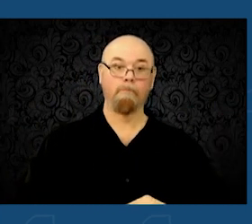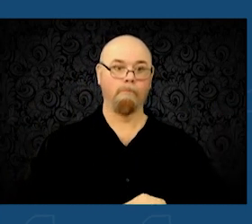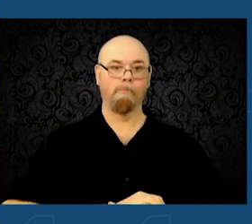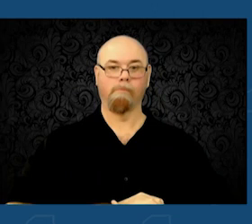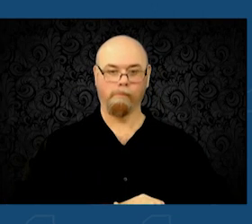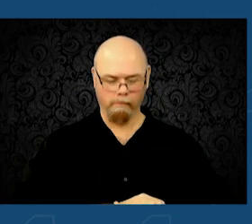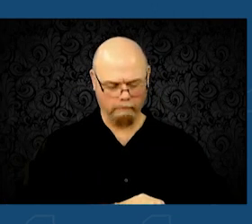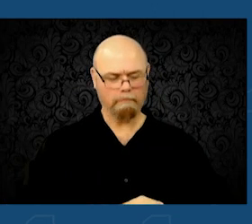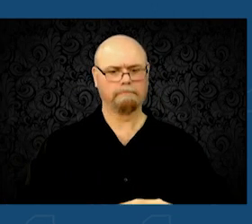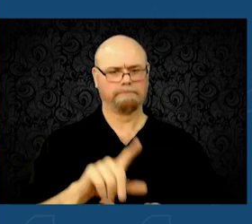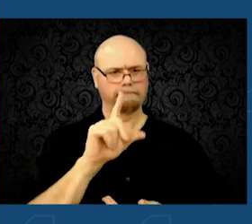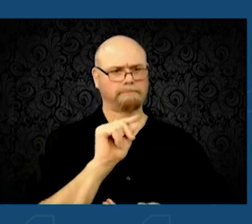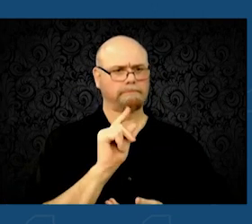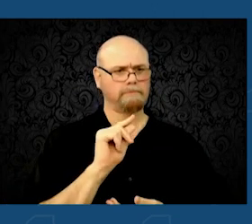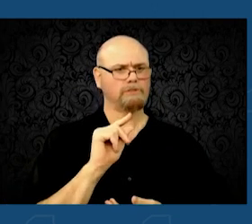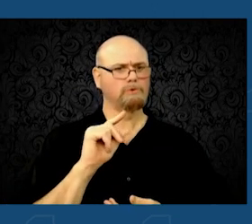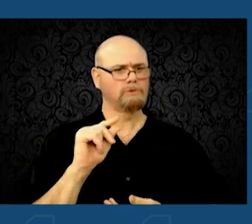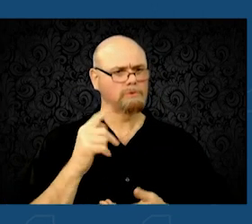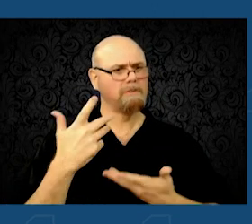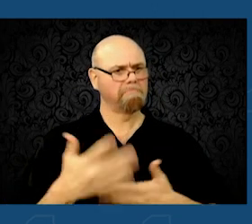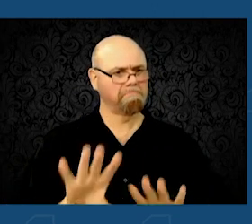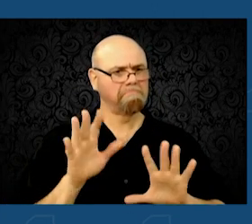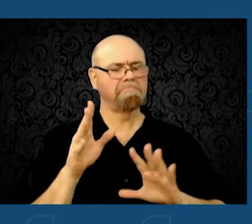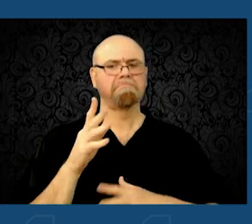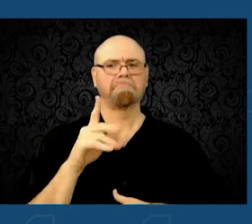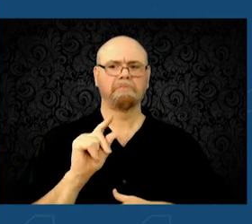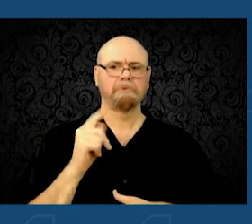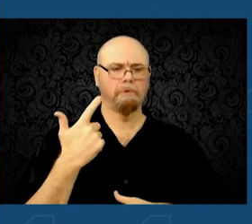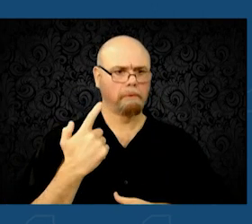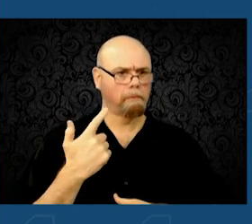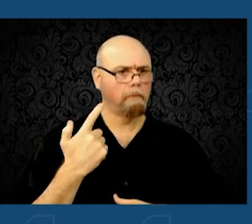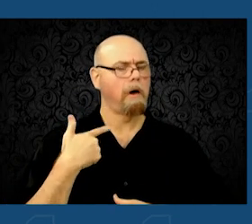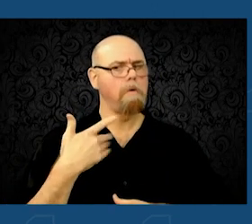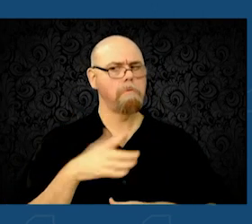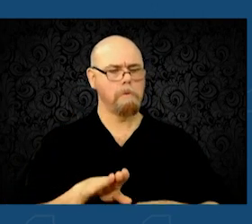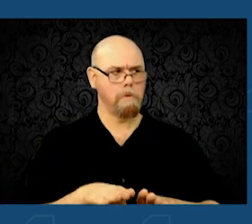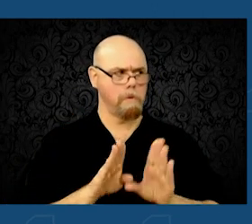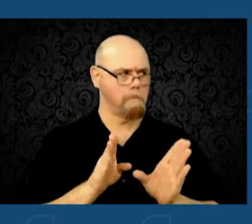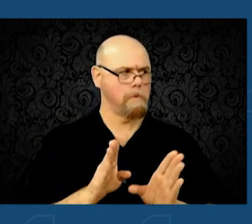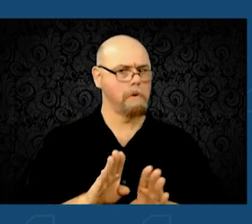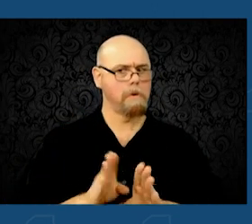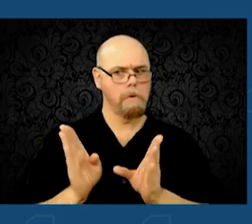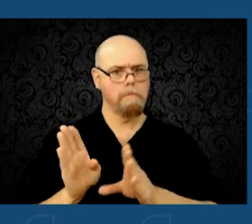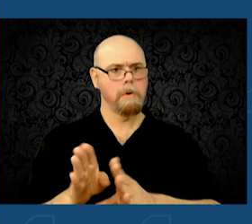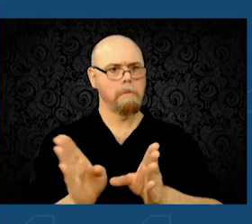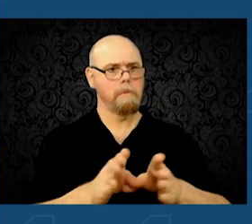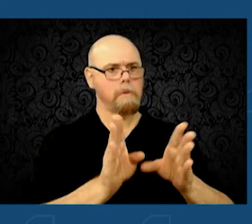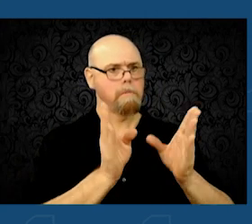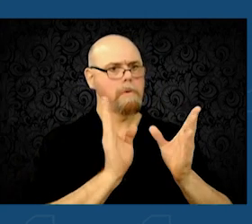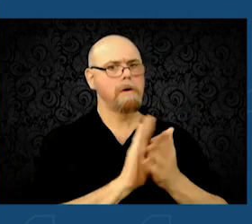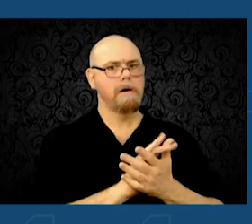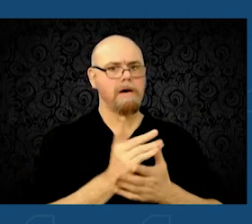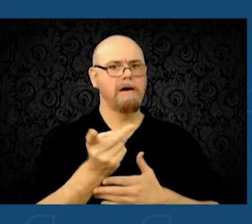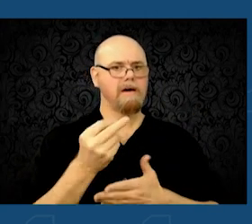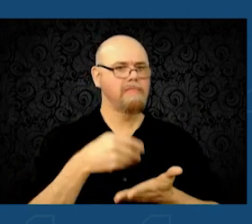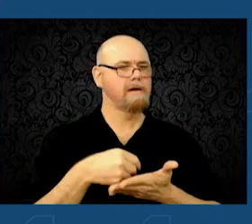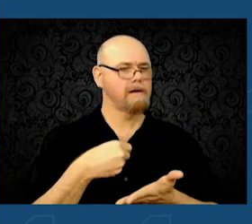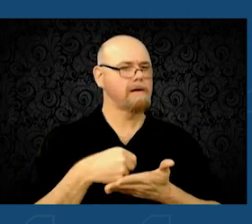2020 went through. 2021, things started opening up. And that's when our capital campaign started getting into